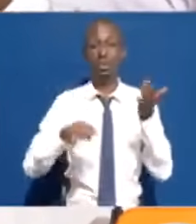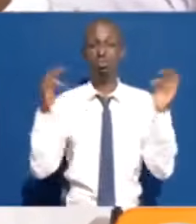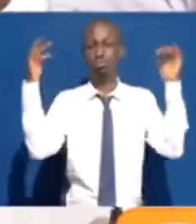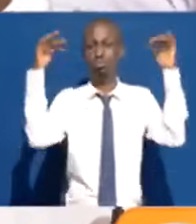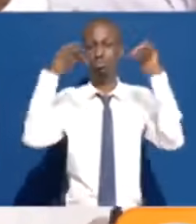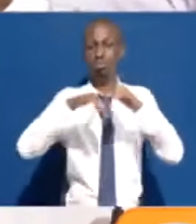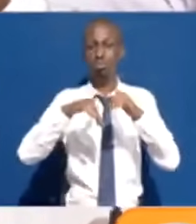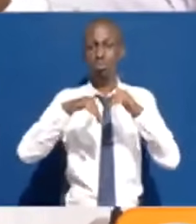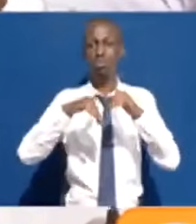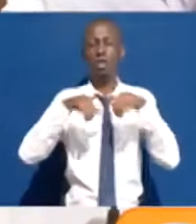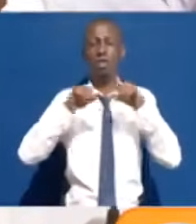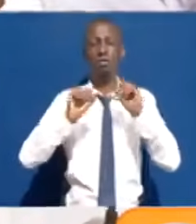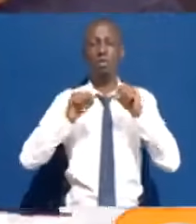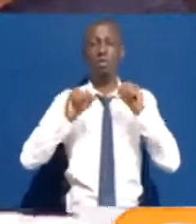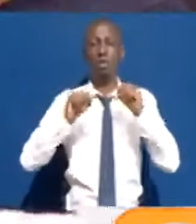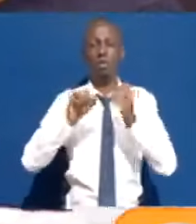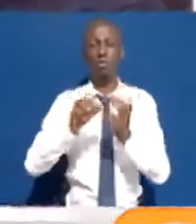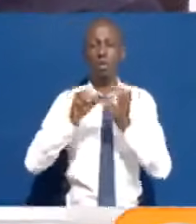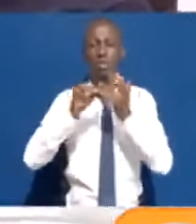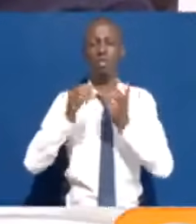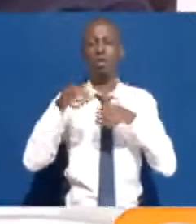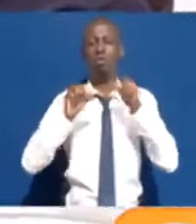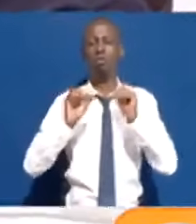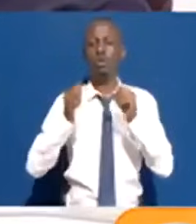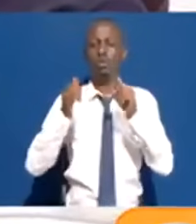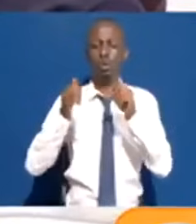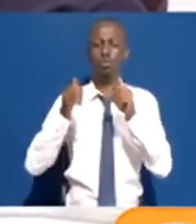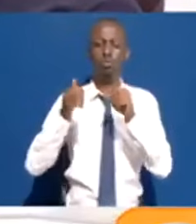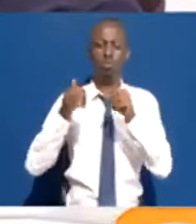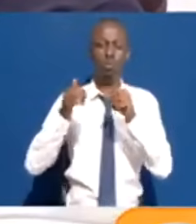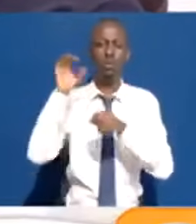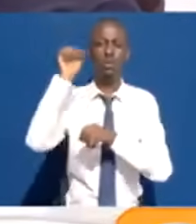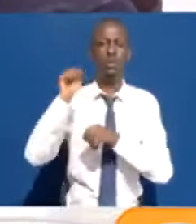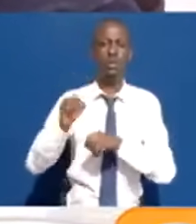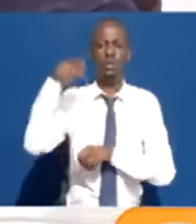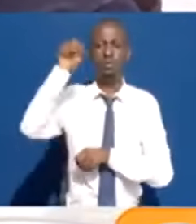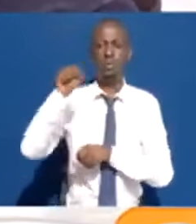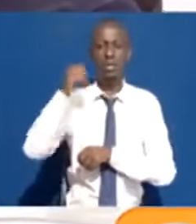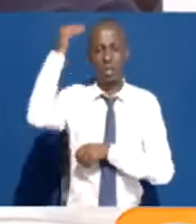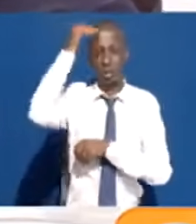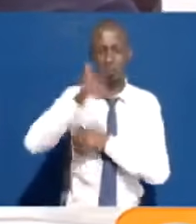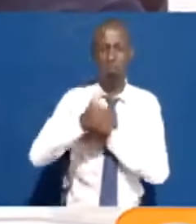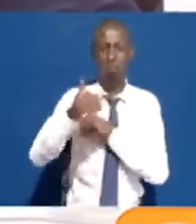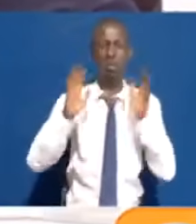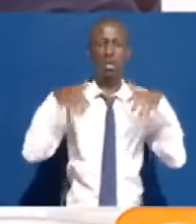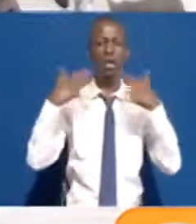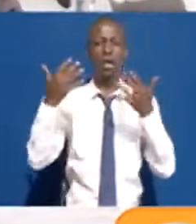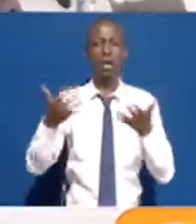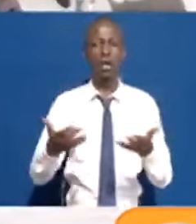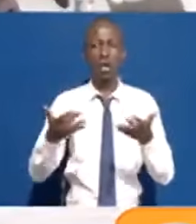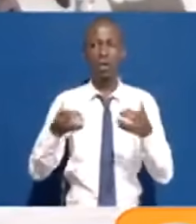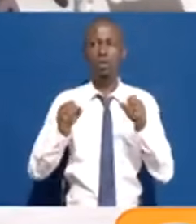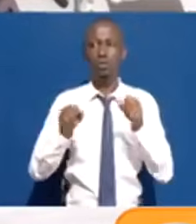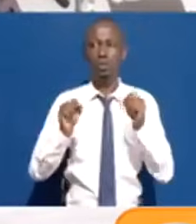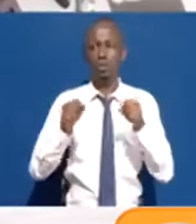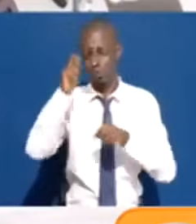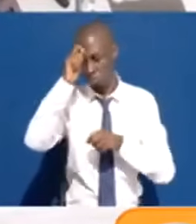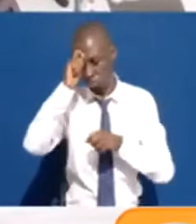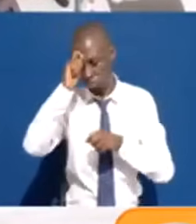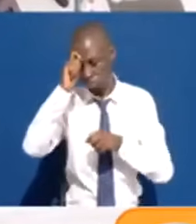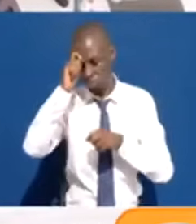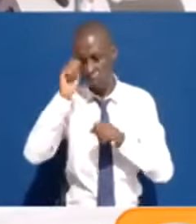is a unique governance tool which will offer guidance for all CSS and their PSS to honor the social contract that they have